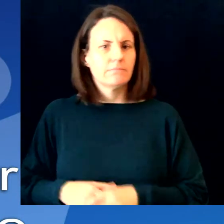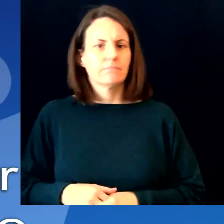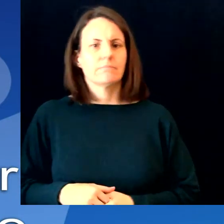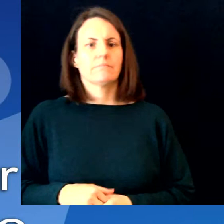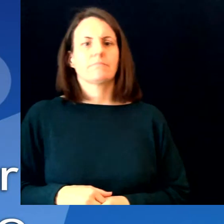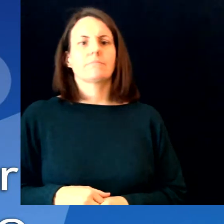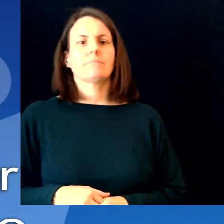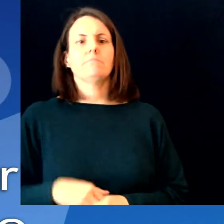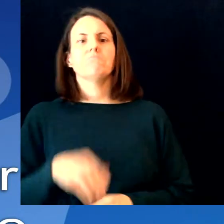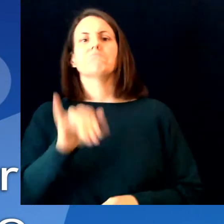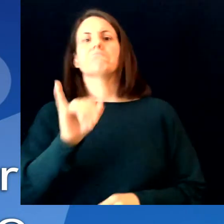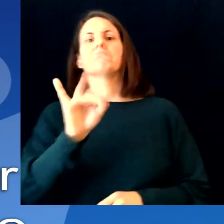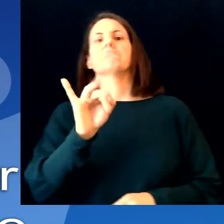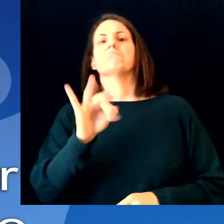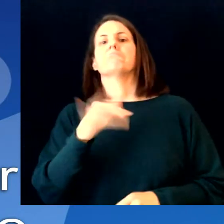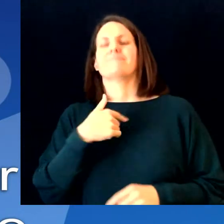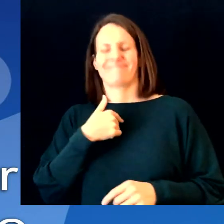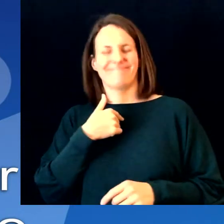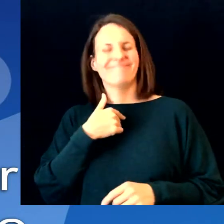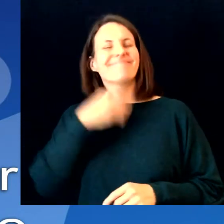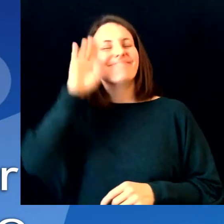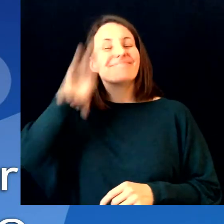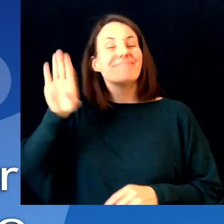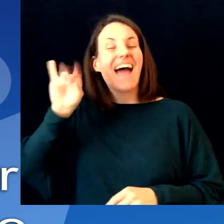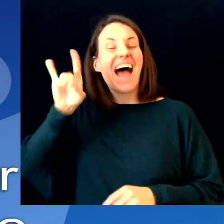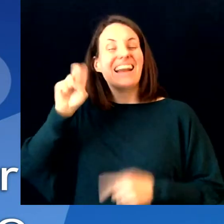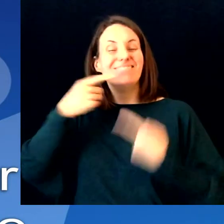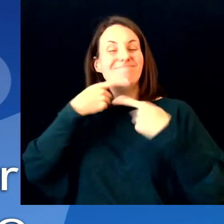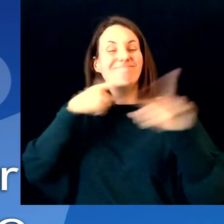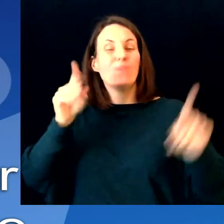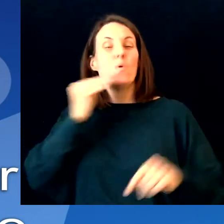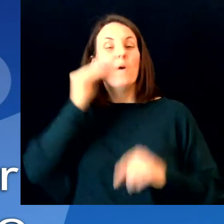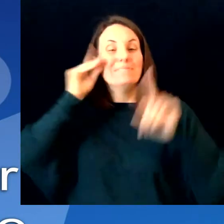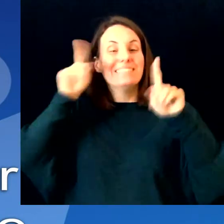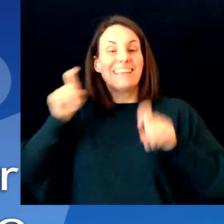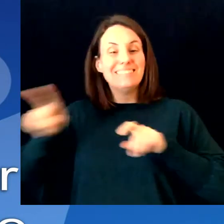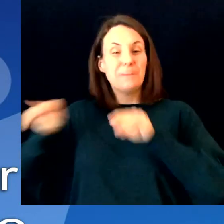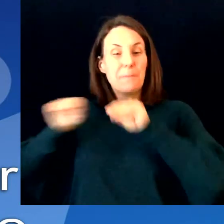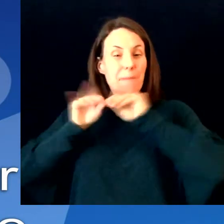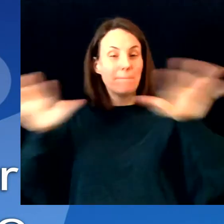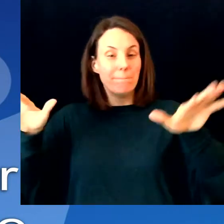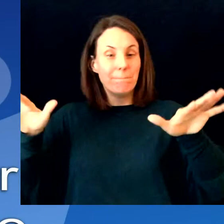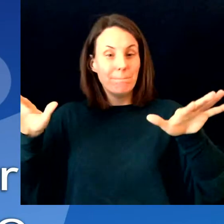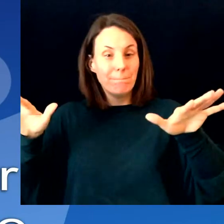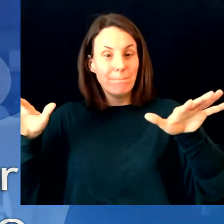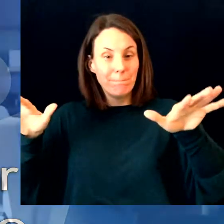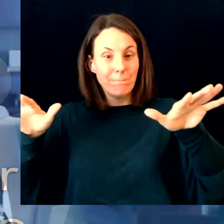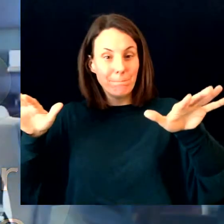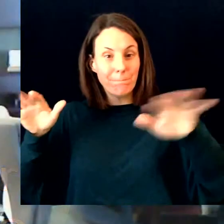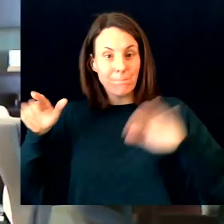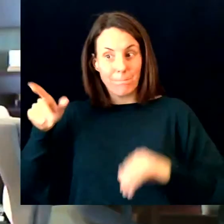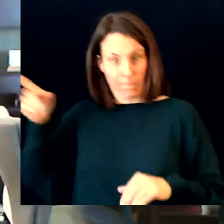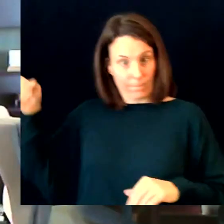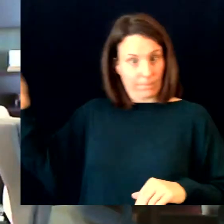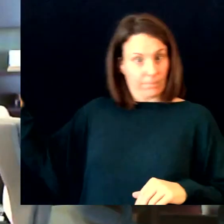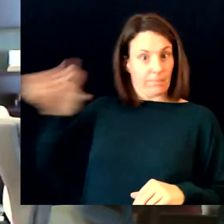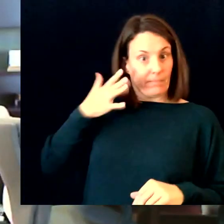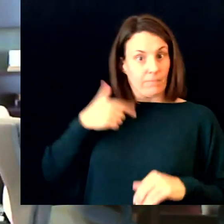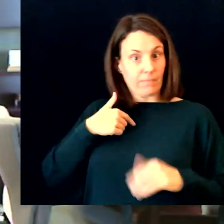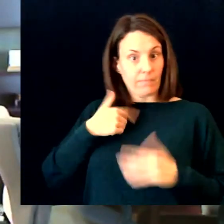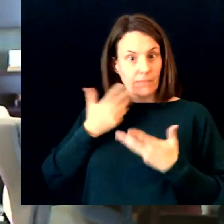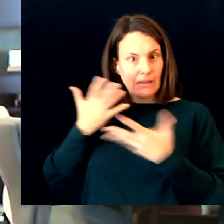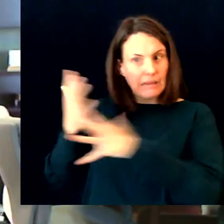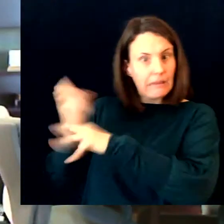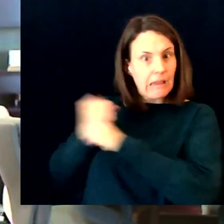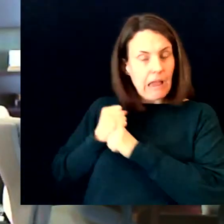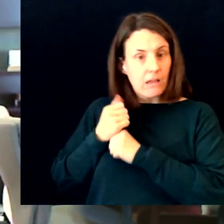about the ramifications. Thank you. Appreciate the question. It's not something that I'm aware that we've looked at in depth, so we'll be